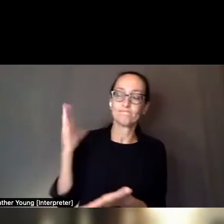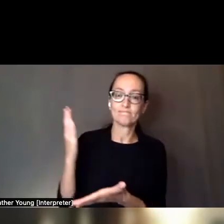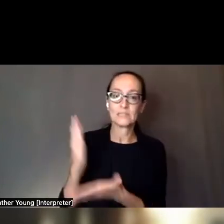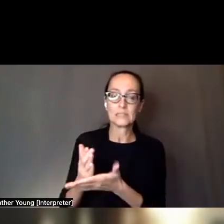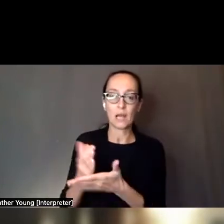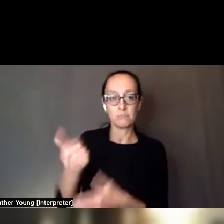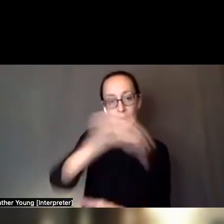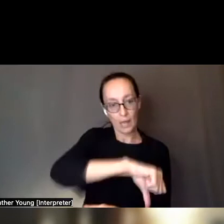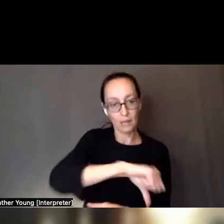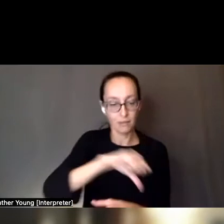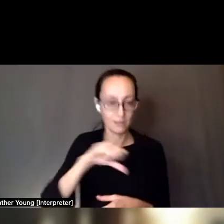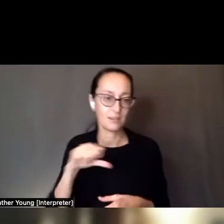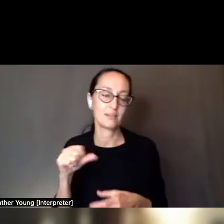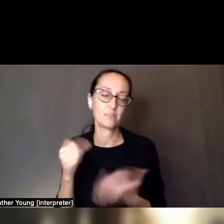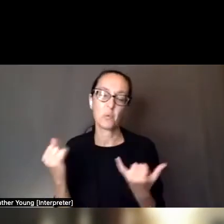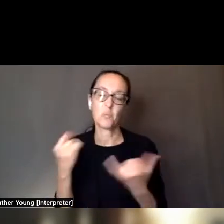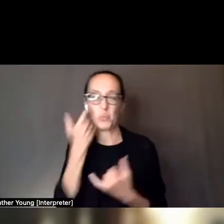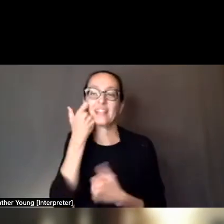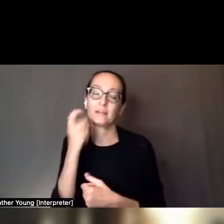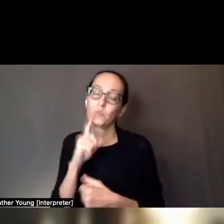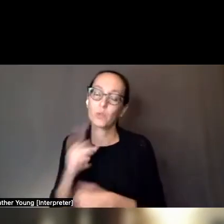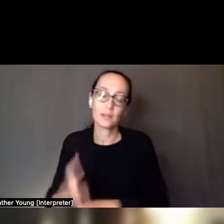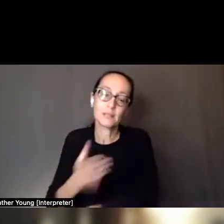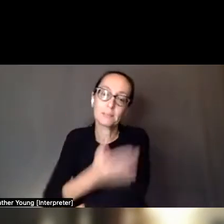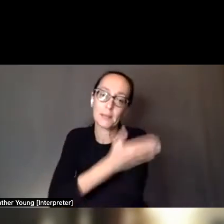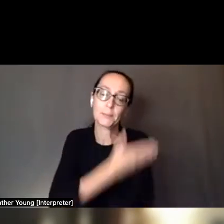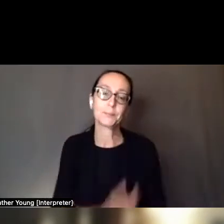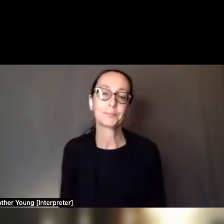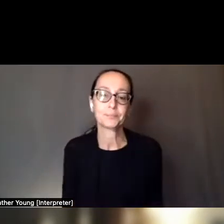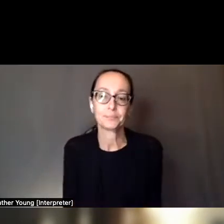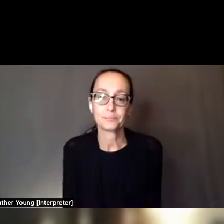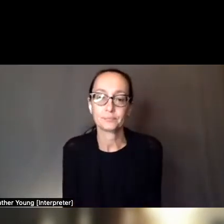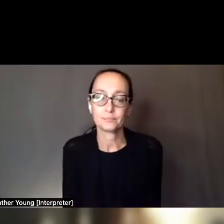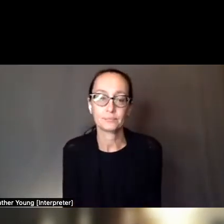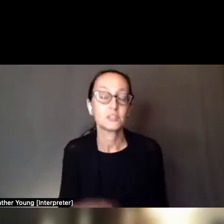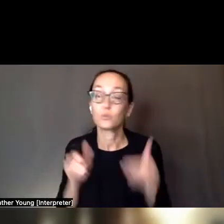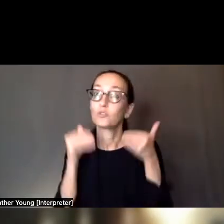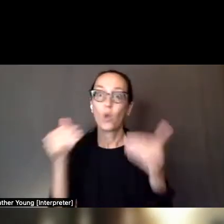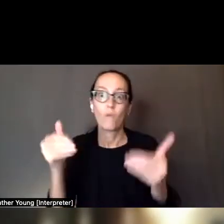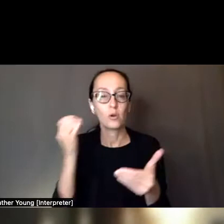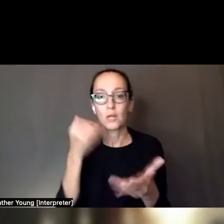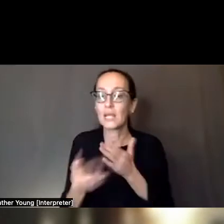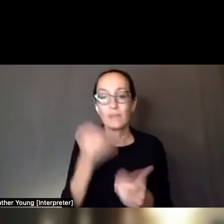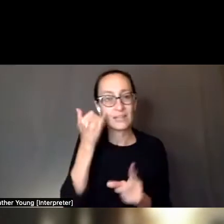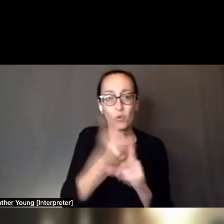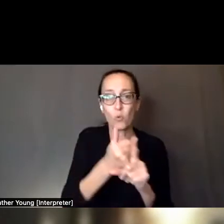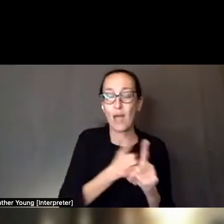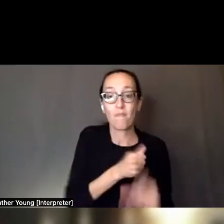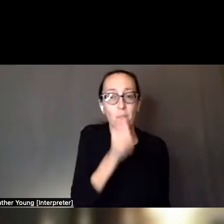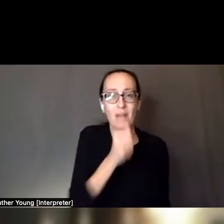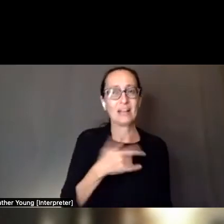really is getting better. So you want to go for it even if you have private and you think it might not